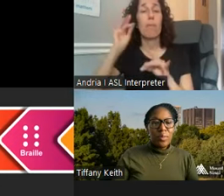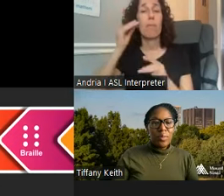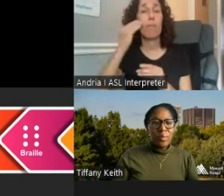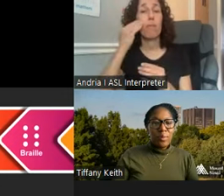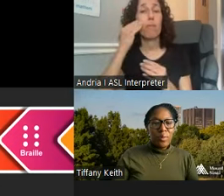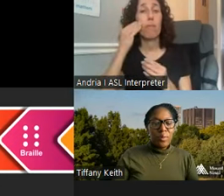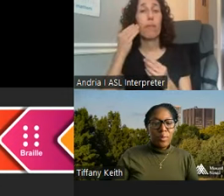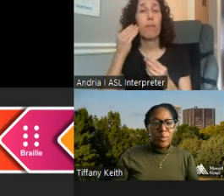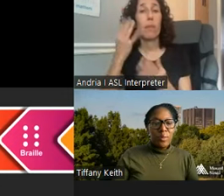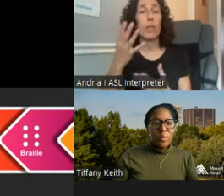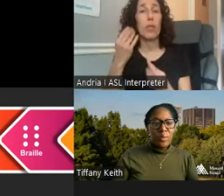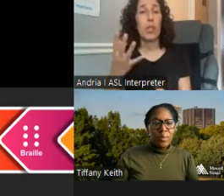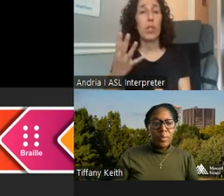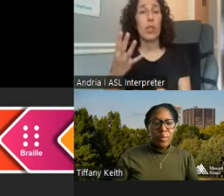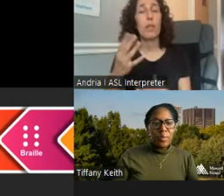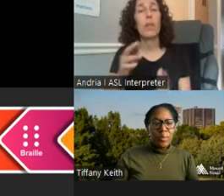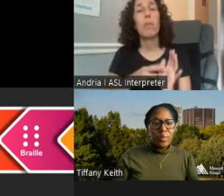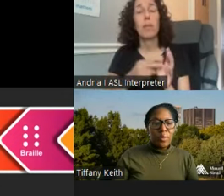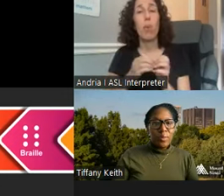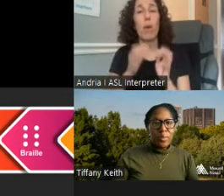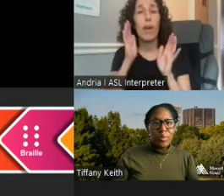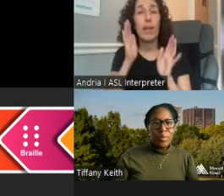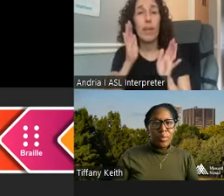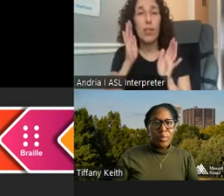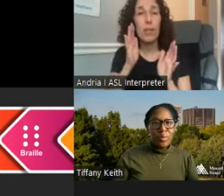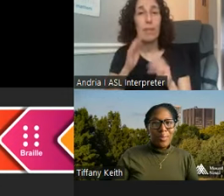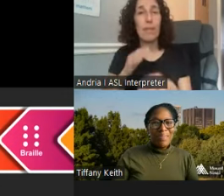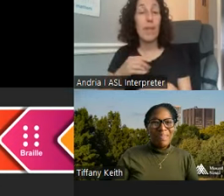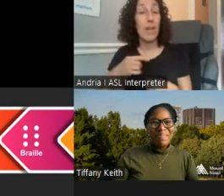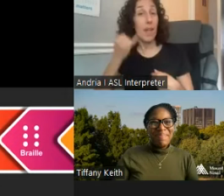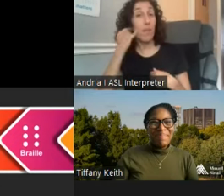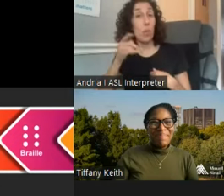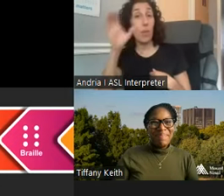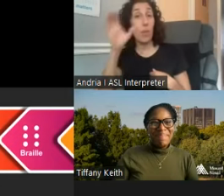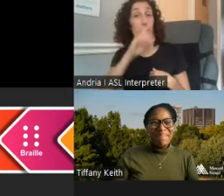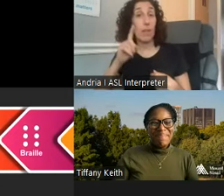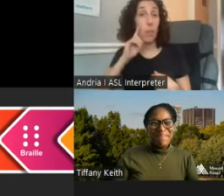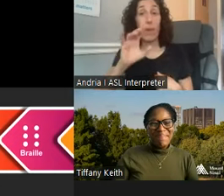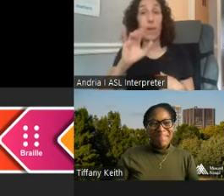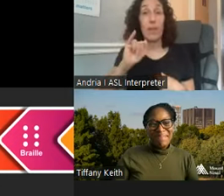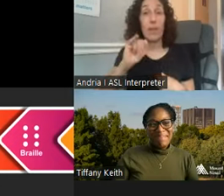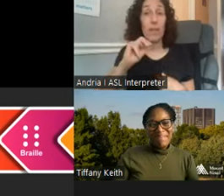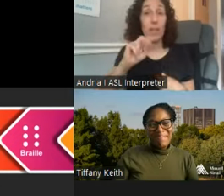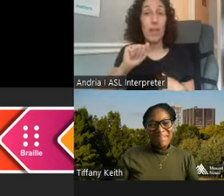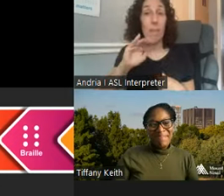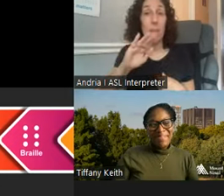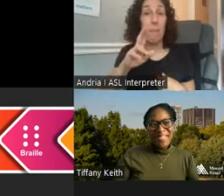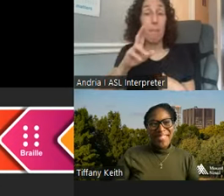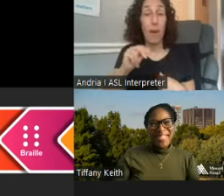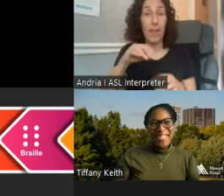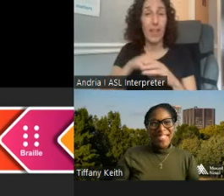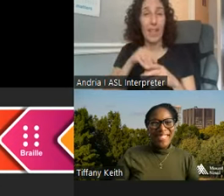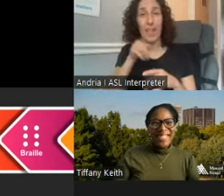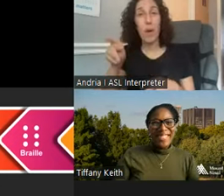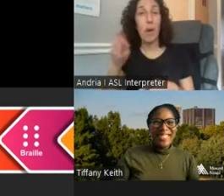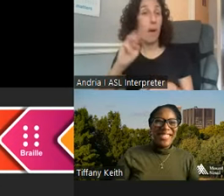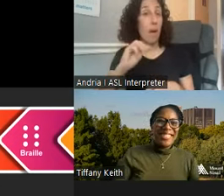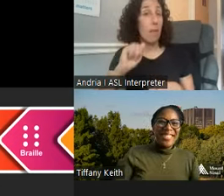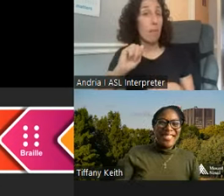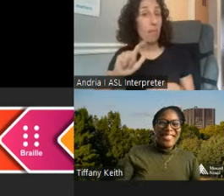you, if we're in the mall and you want to find Cinnabon, I'm your guy. I can sniff that out pretty easily.